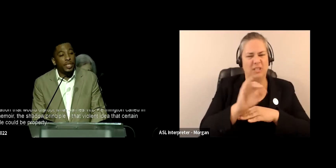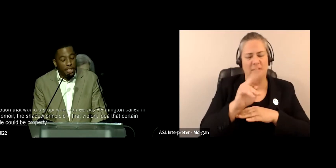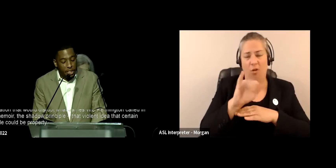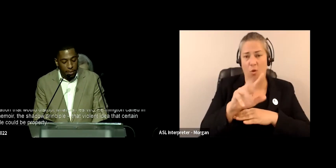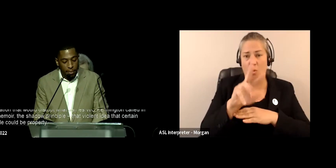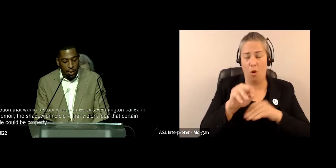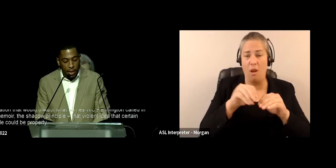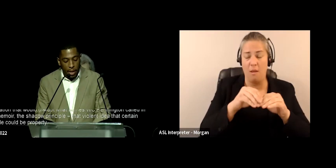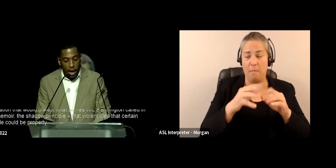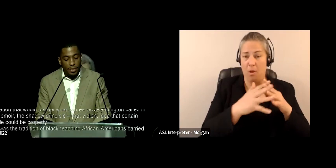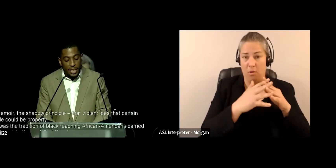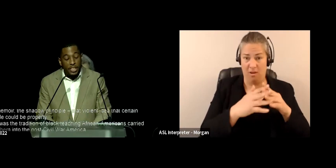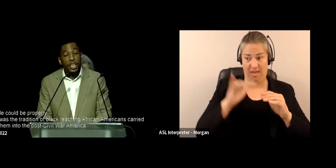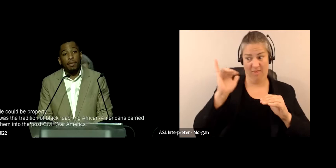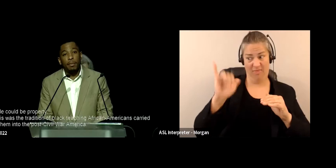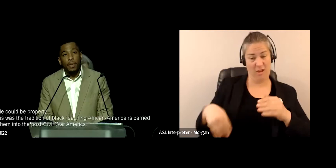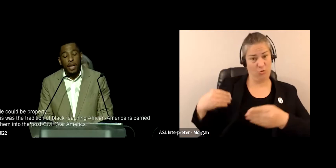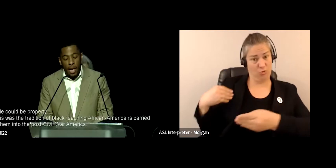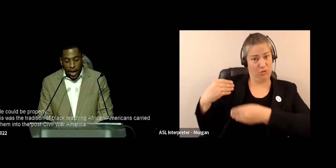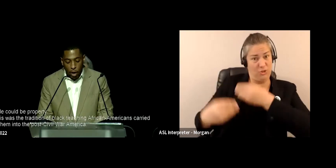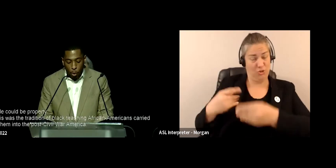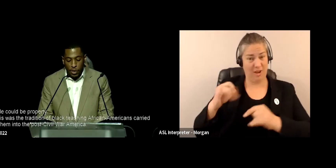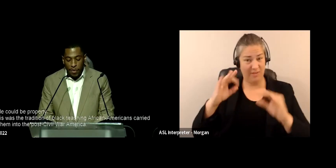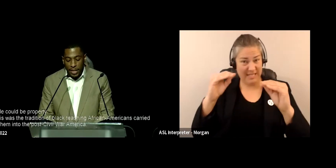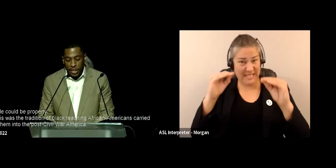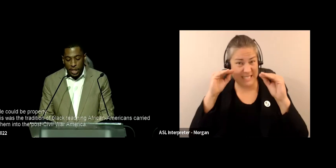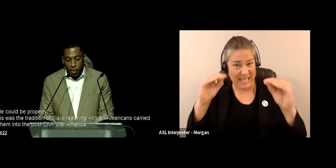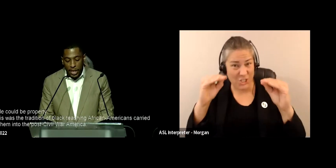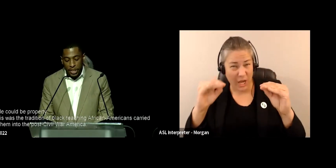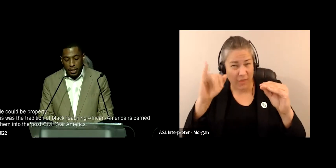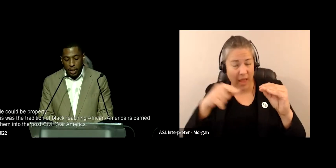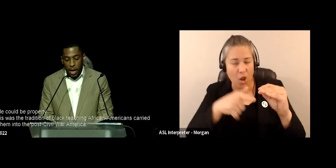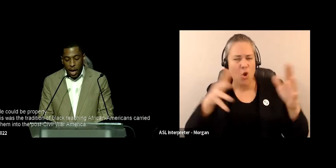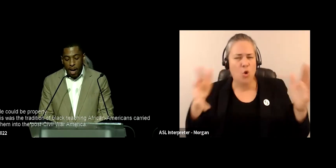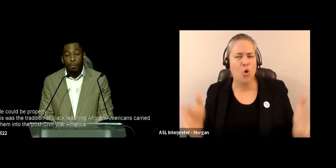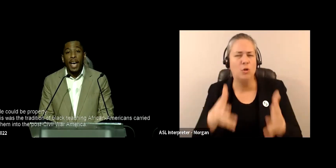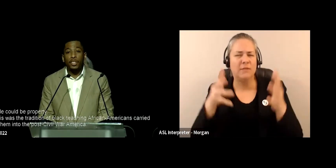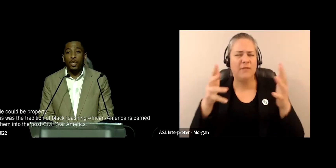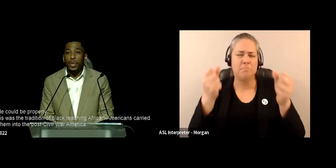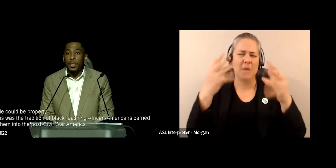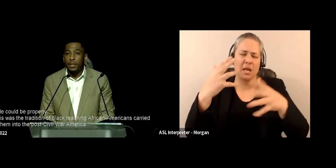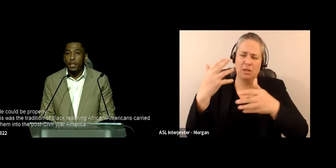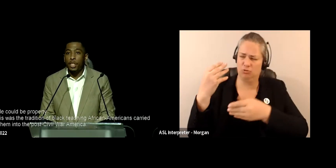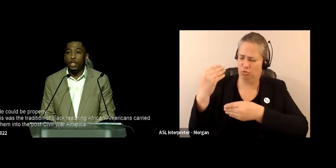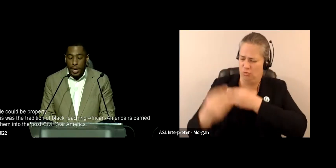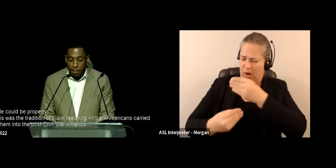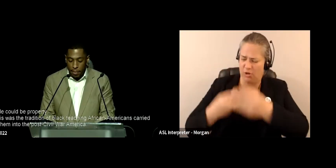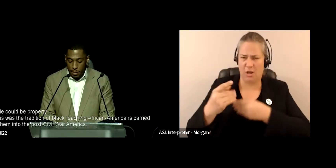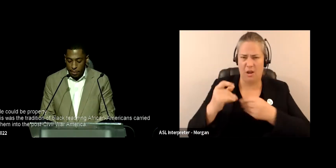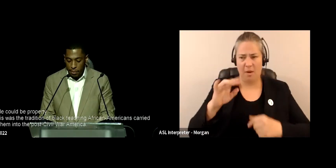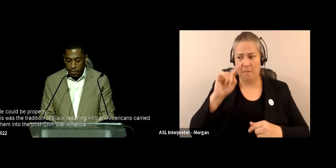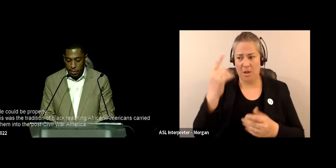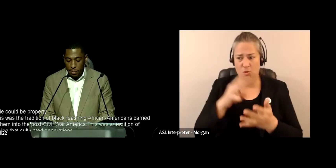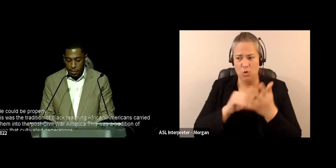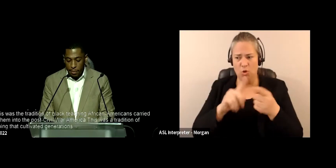was a tradition of teaching that cultivated generations of Black students to